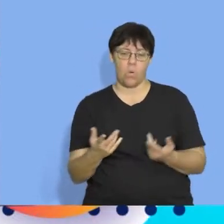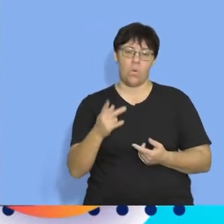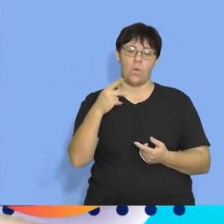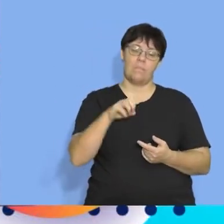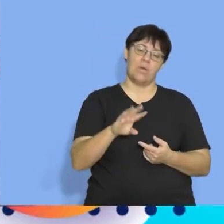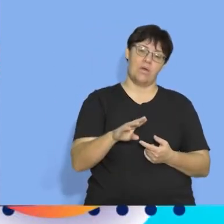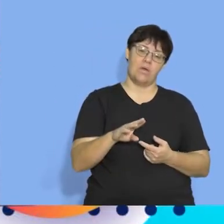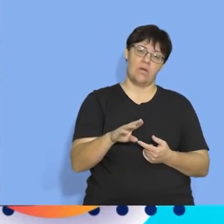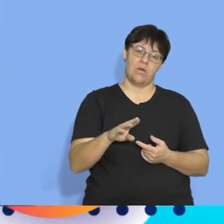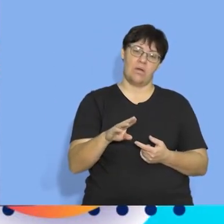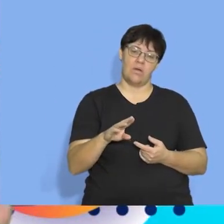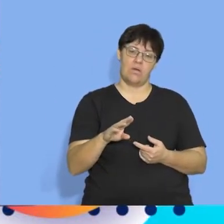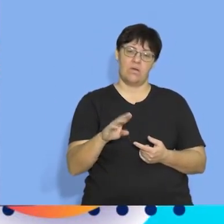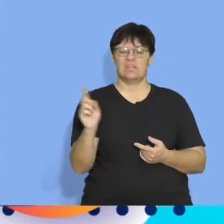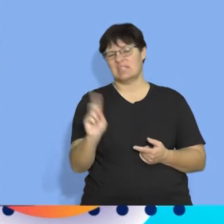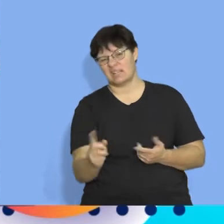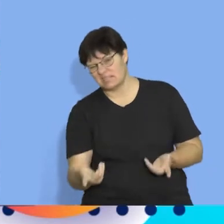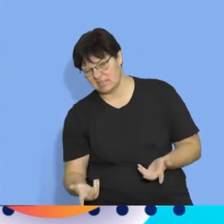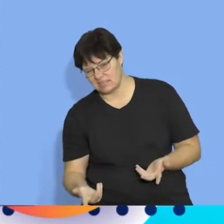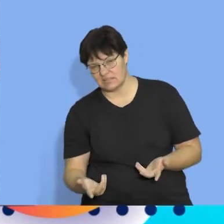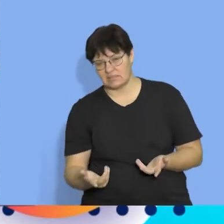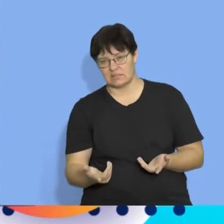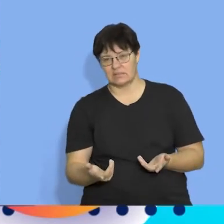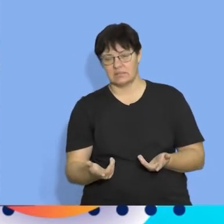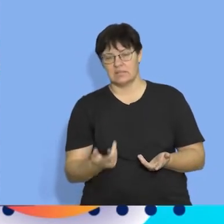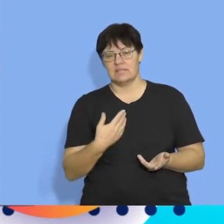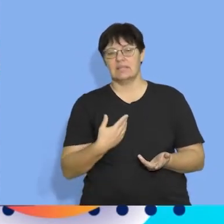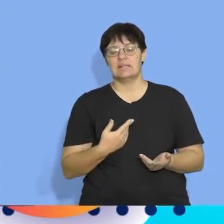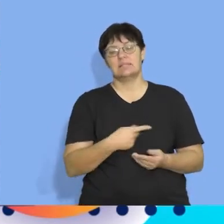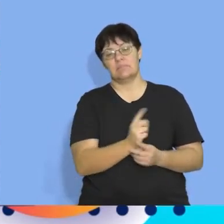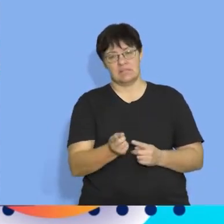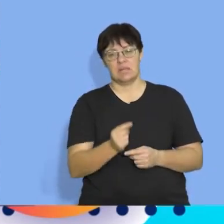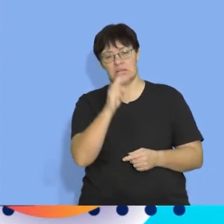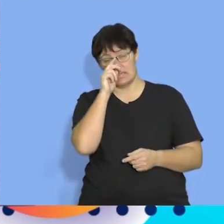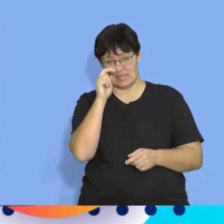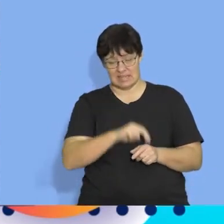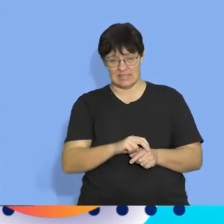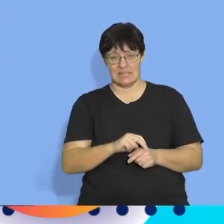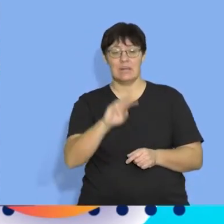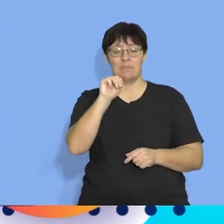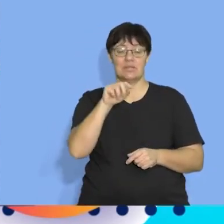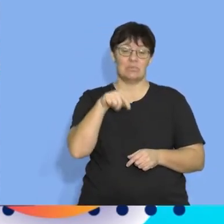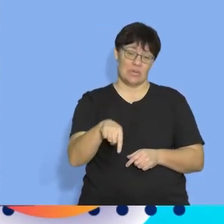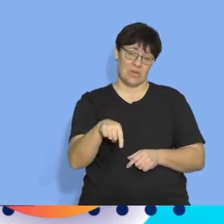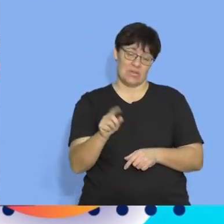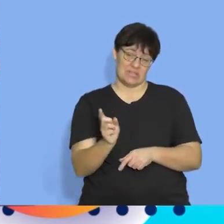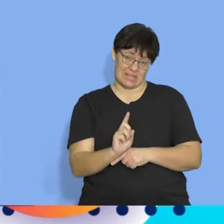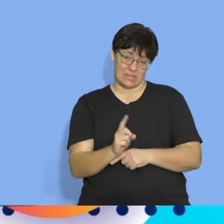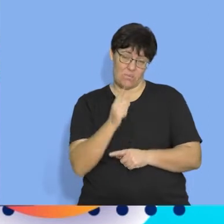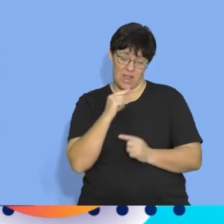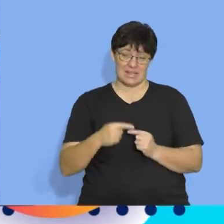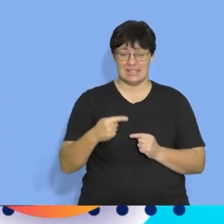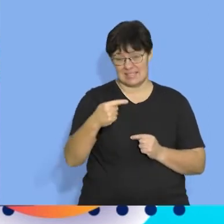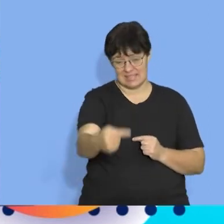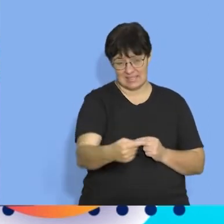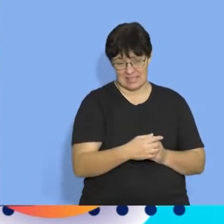kilometers per minute, per second, and speed needs to be meters per second because it works with